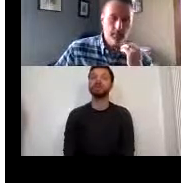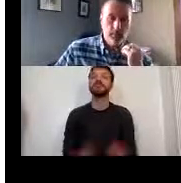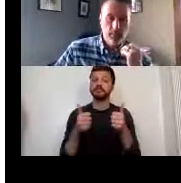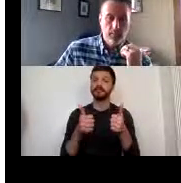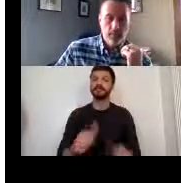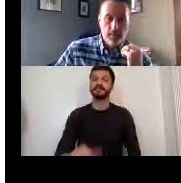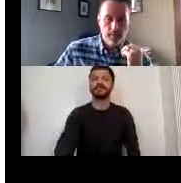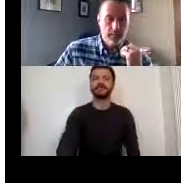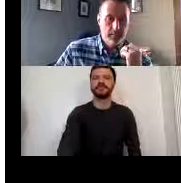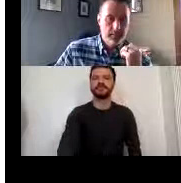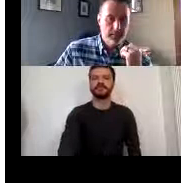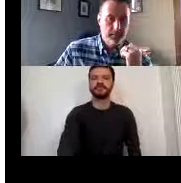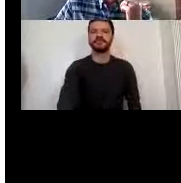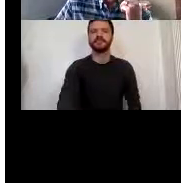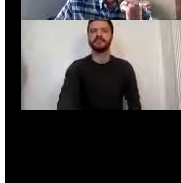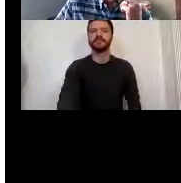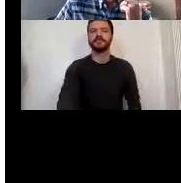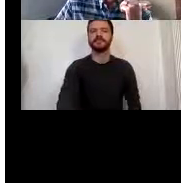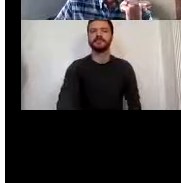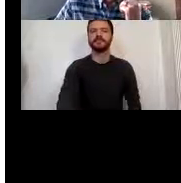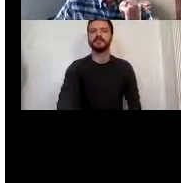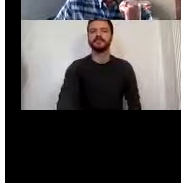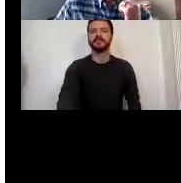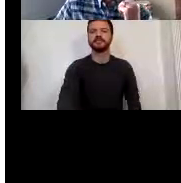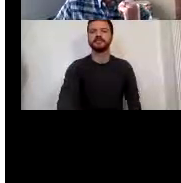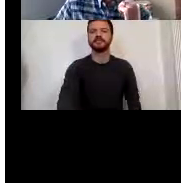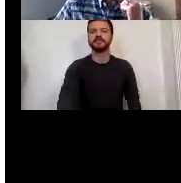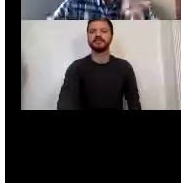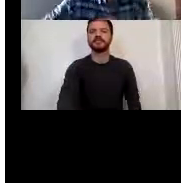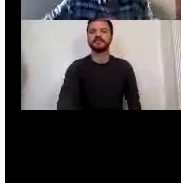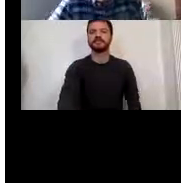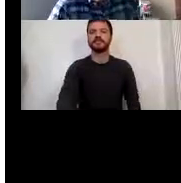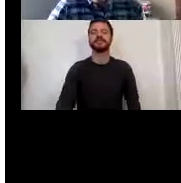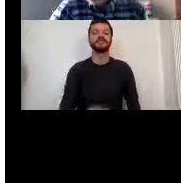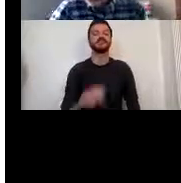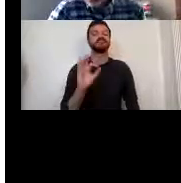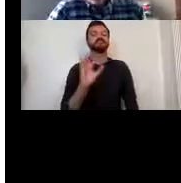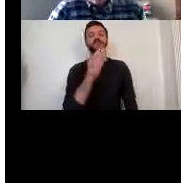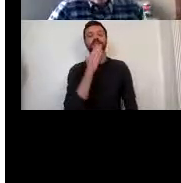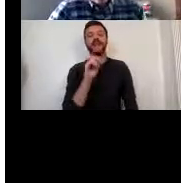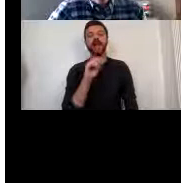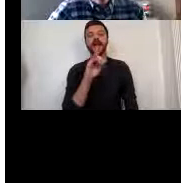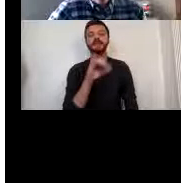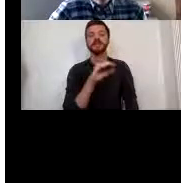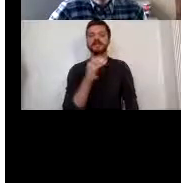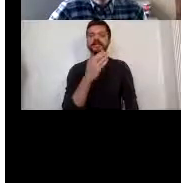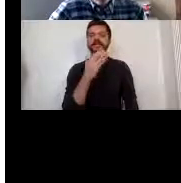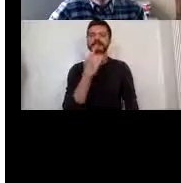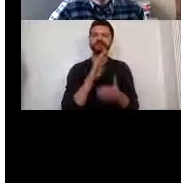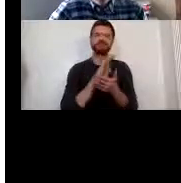the next couple of slides here. Okay. Great, thanks, Andy, and thanks for the kind